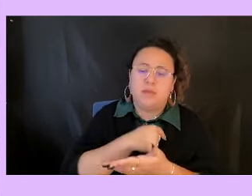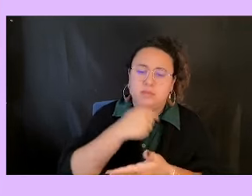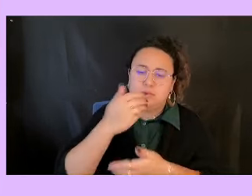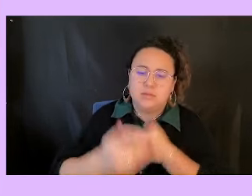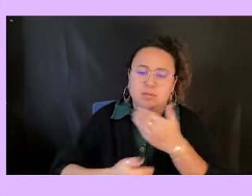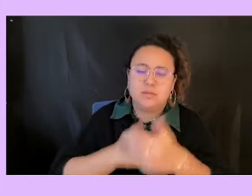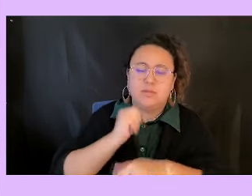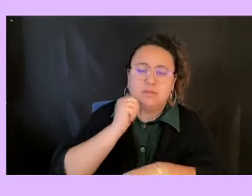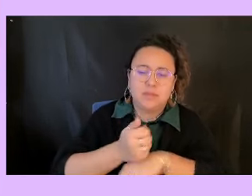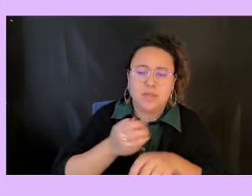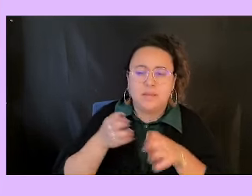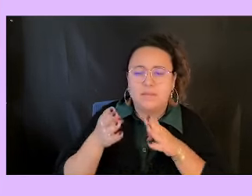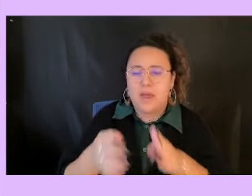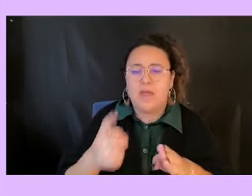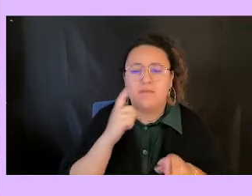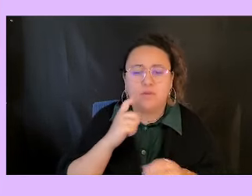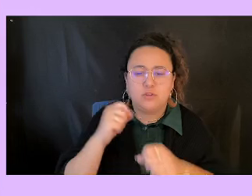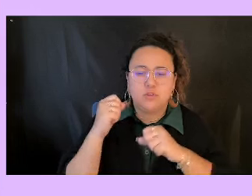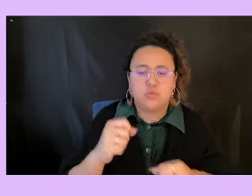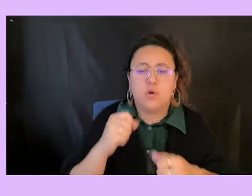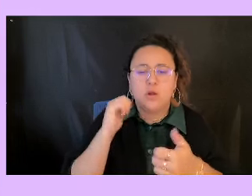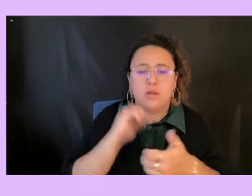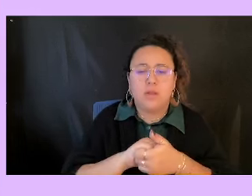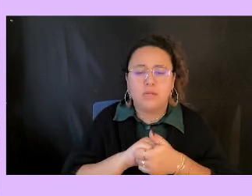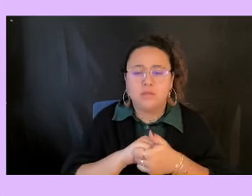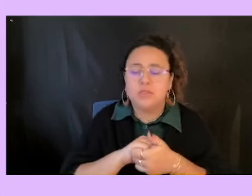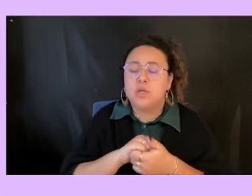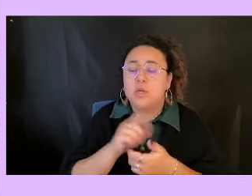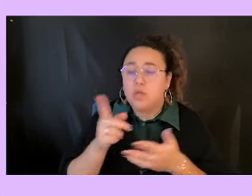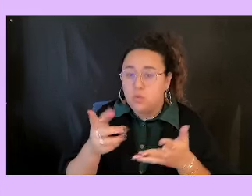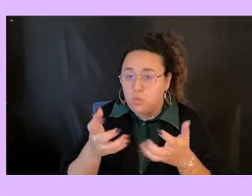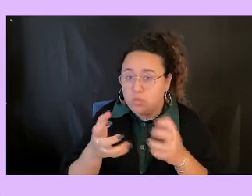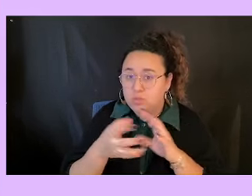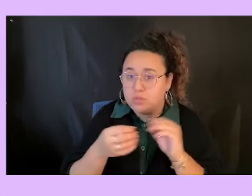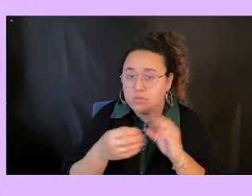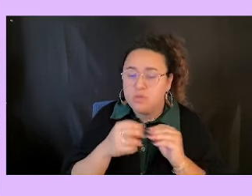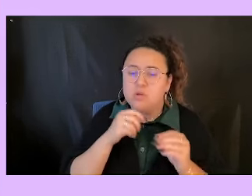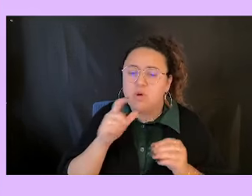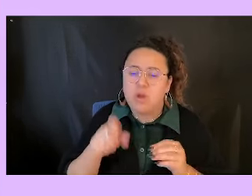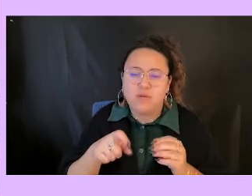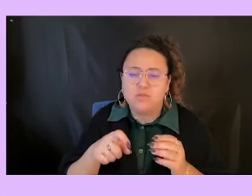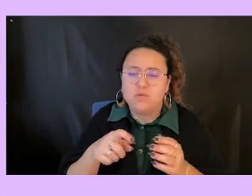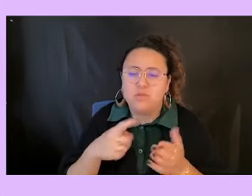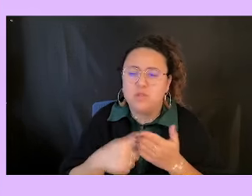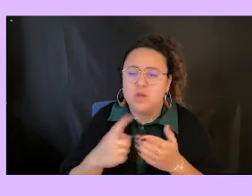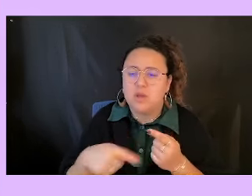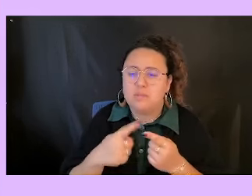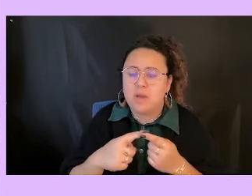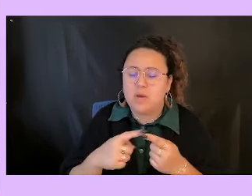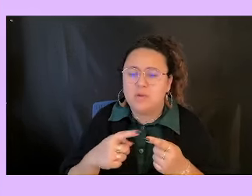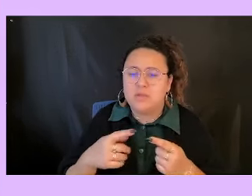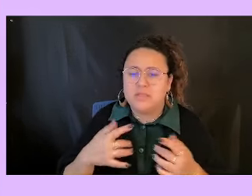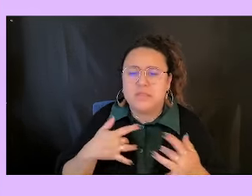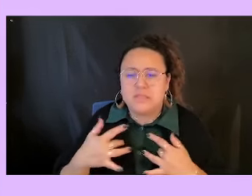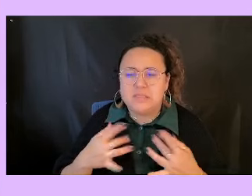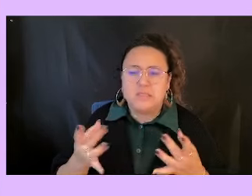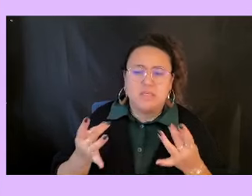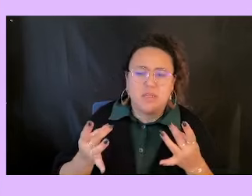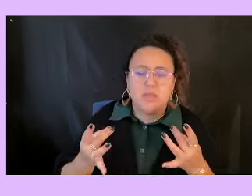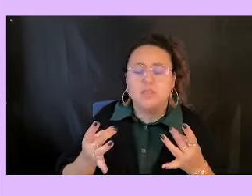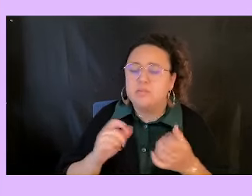if anybody wants to speak, you don't have to speak about like a particular issue of contention, but I'm wondering how that resonates for you.